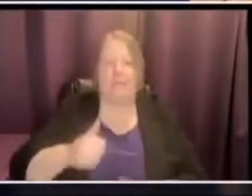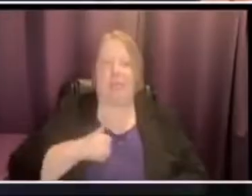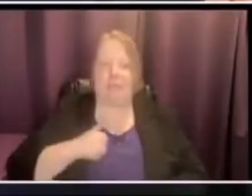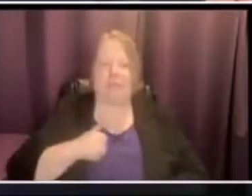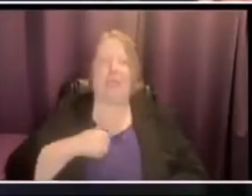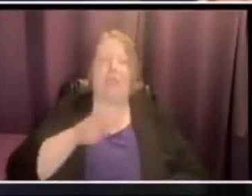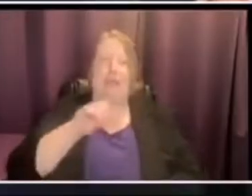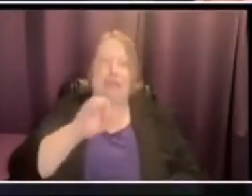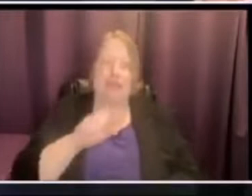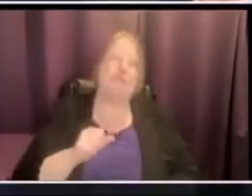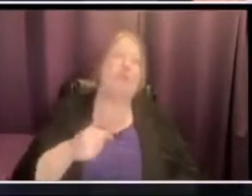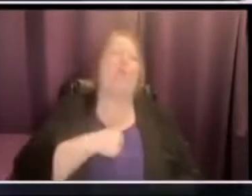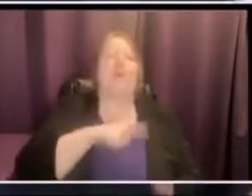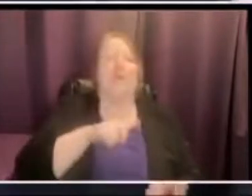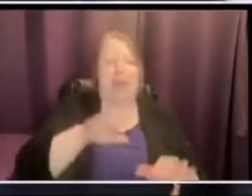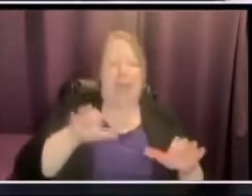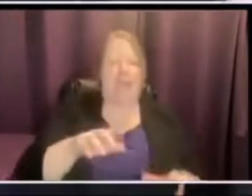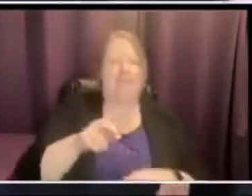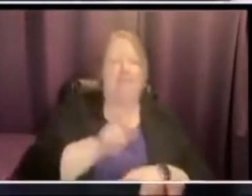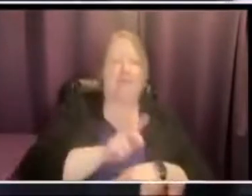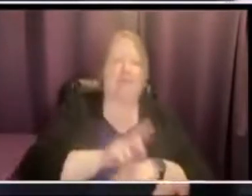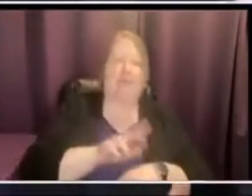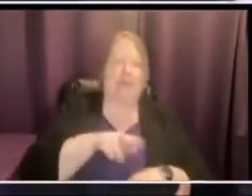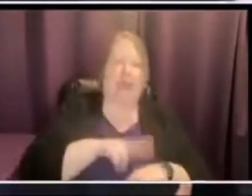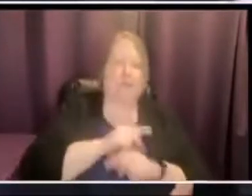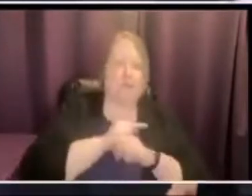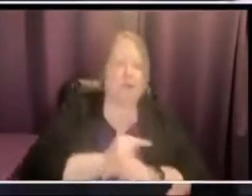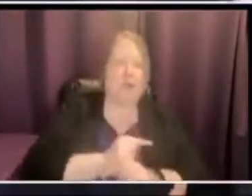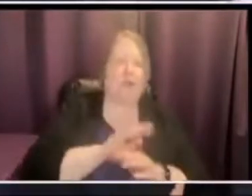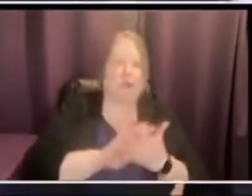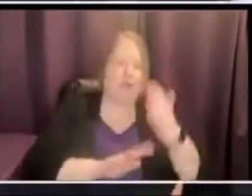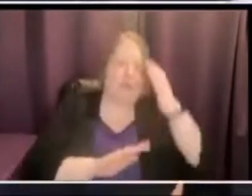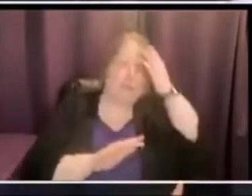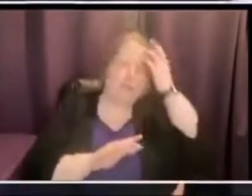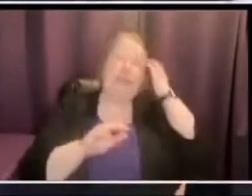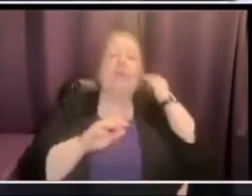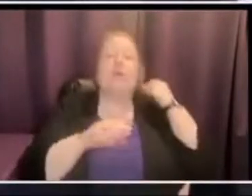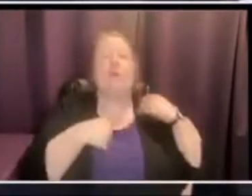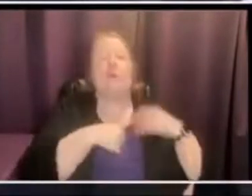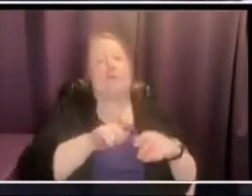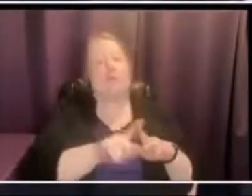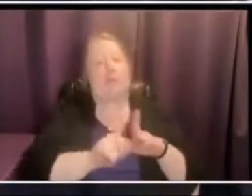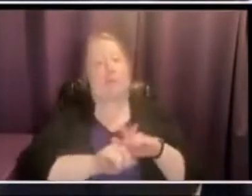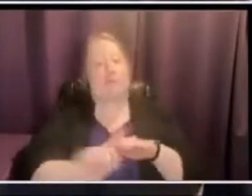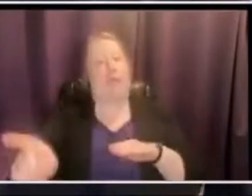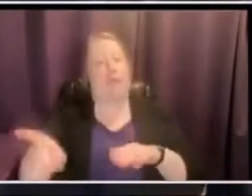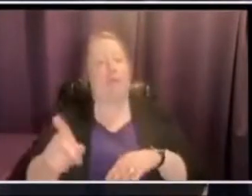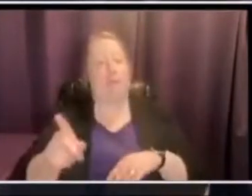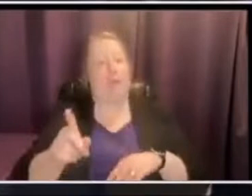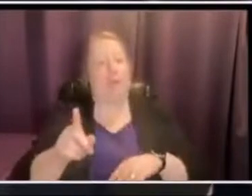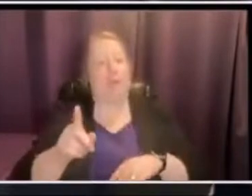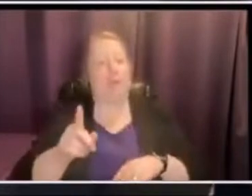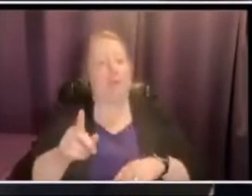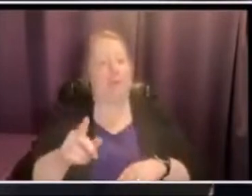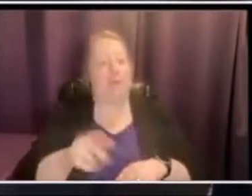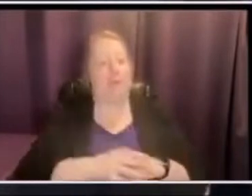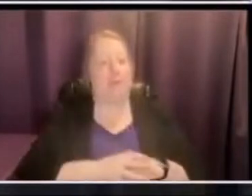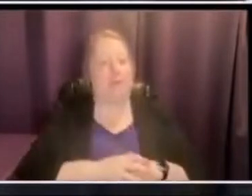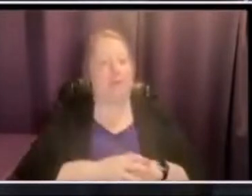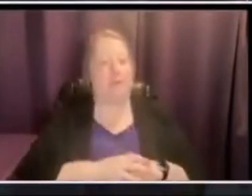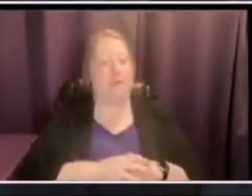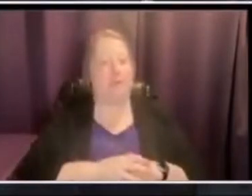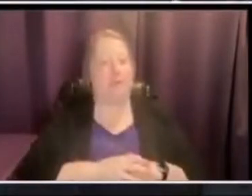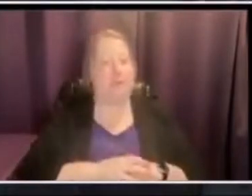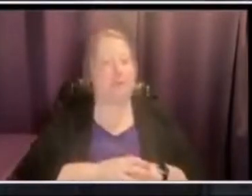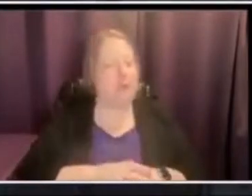National Guard. How soon in the future can you have the place evacuated and pulled, you know, cleaned out? I don't want to